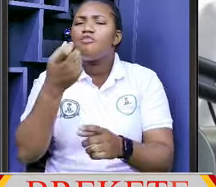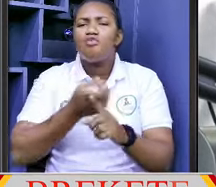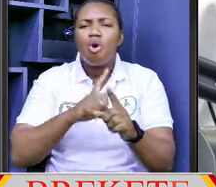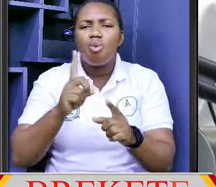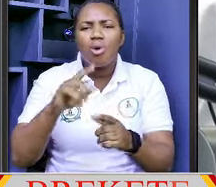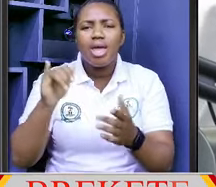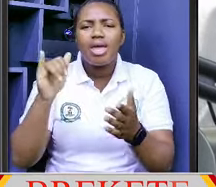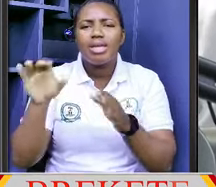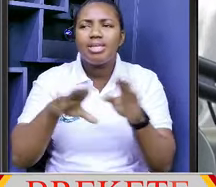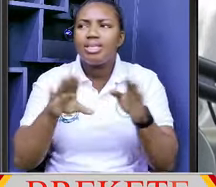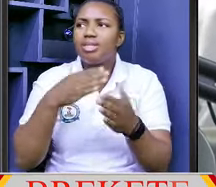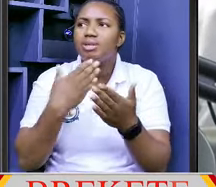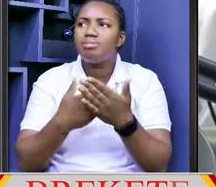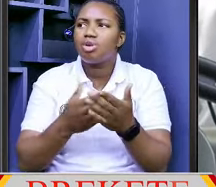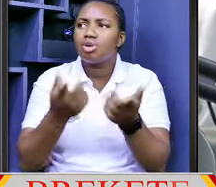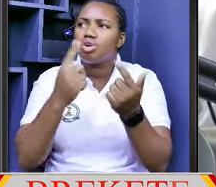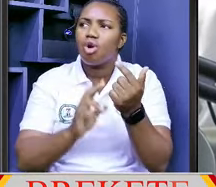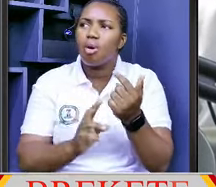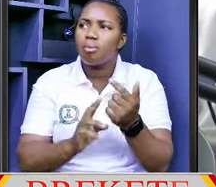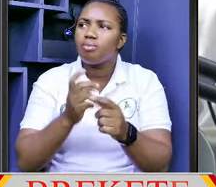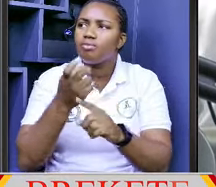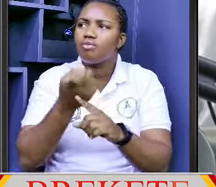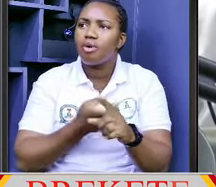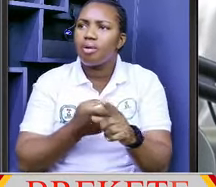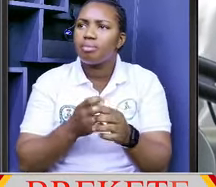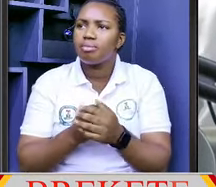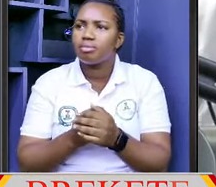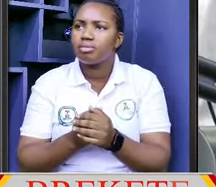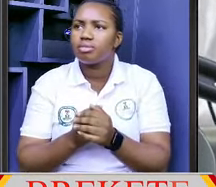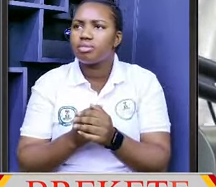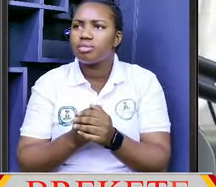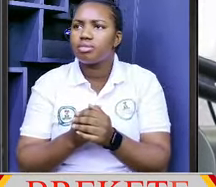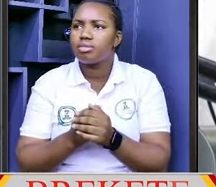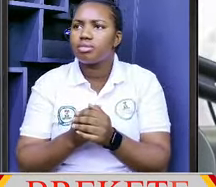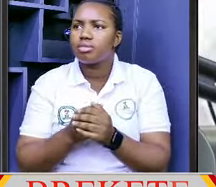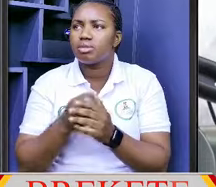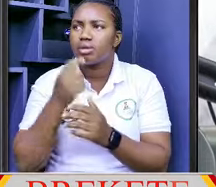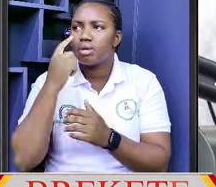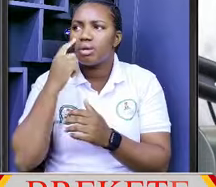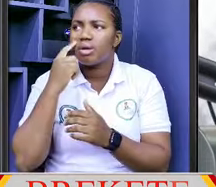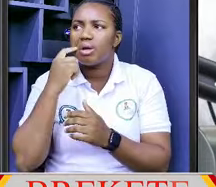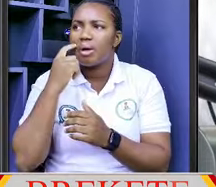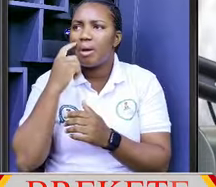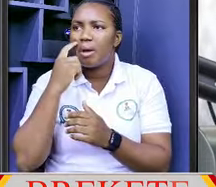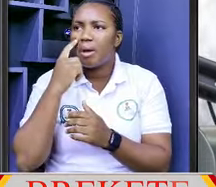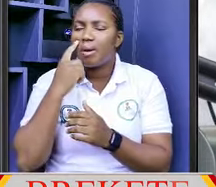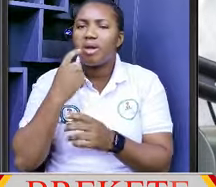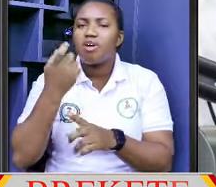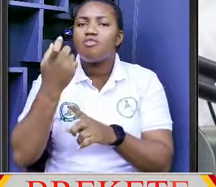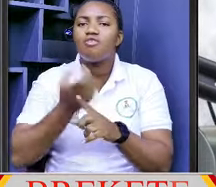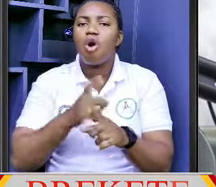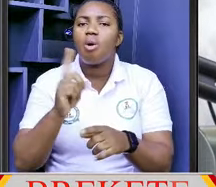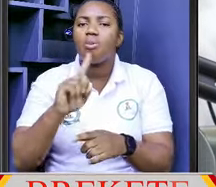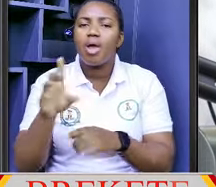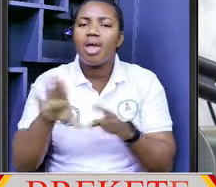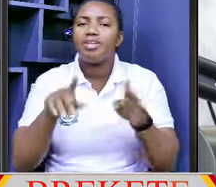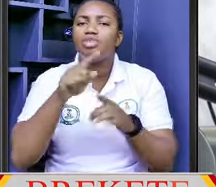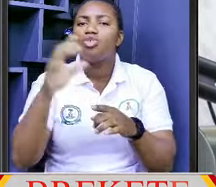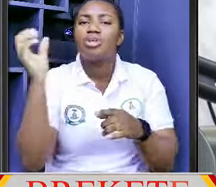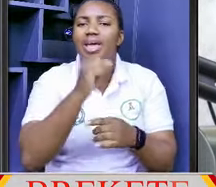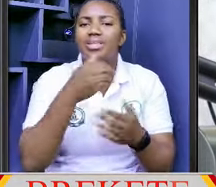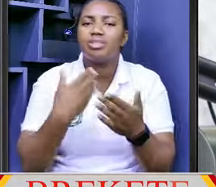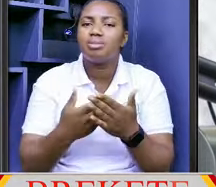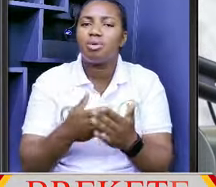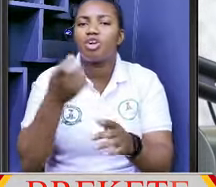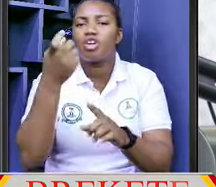did you get that money from? So that's why, because this is a long talk, assume that. From where did you get this money from